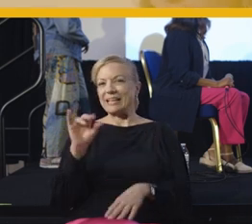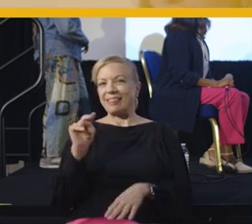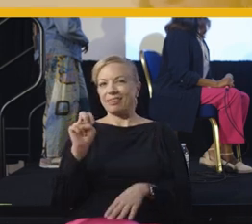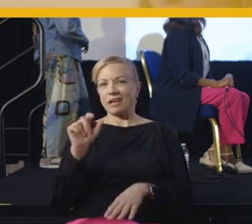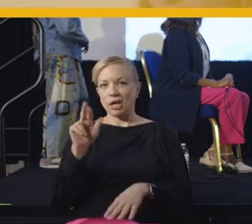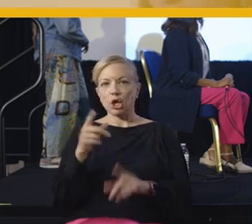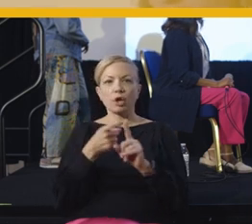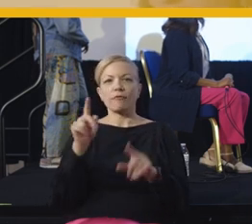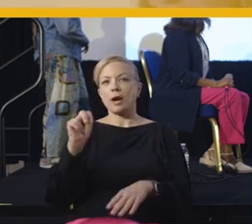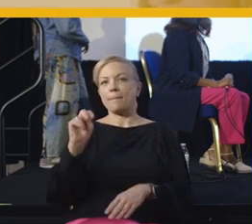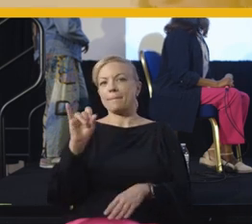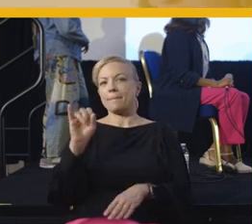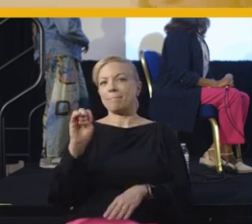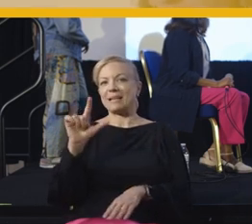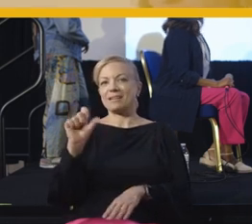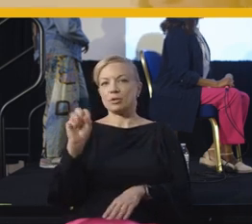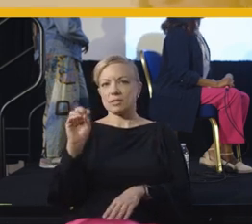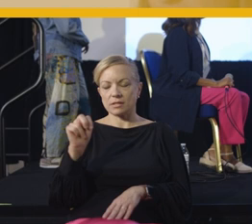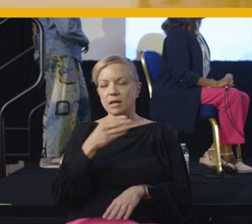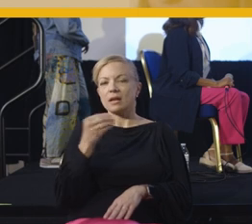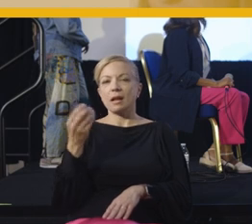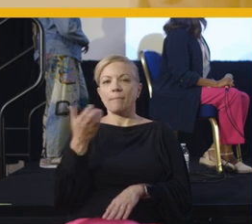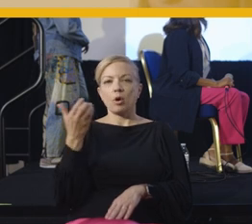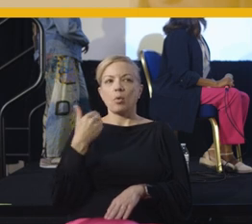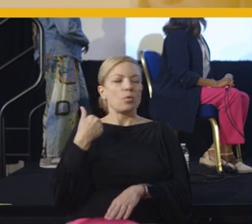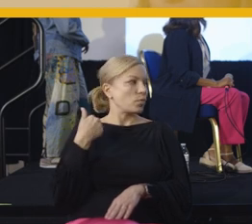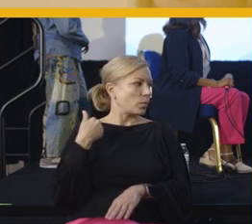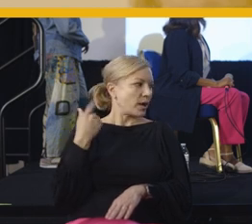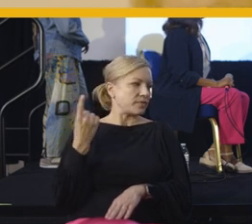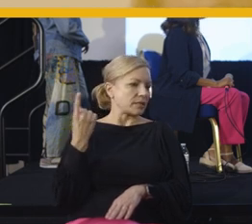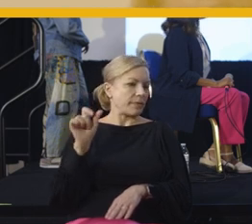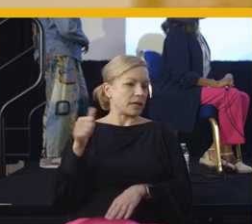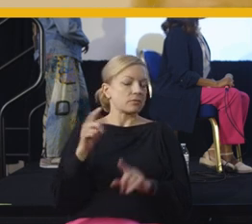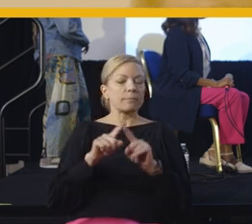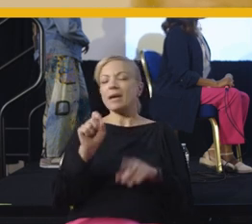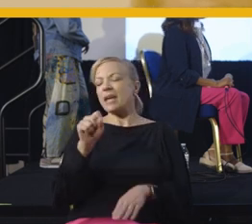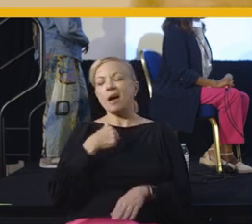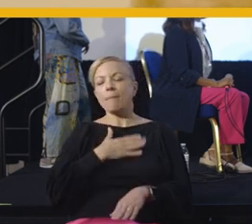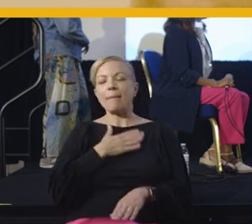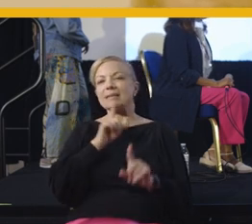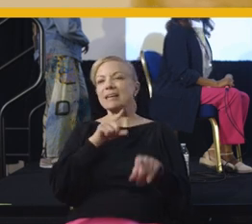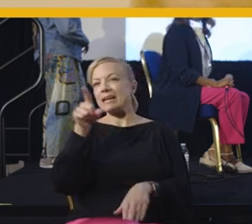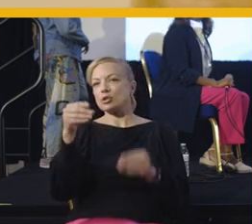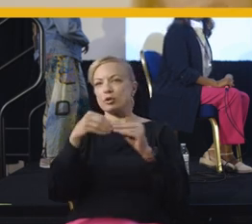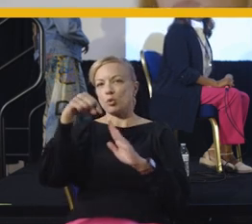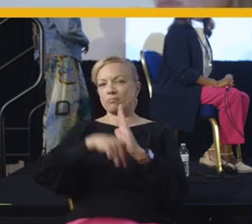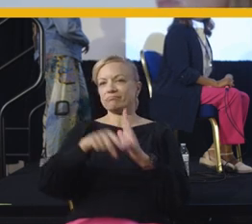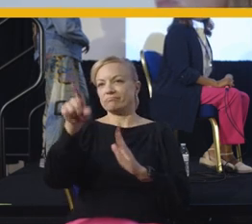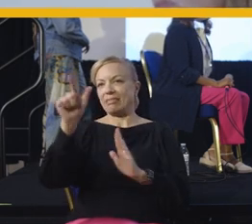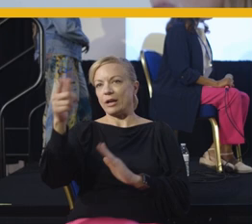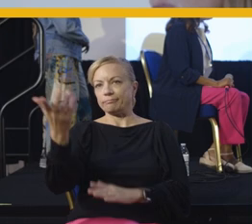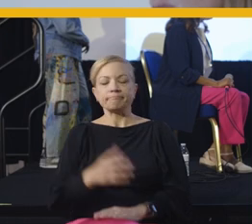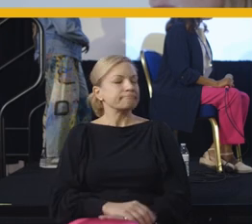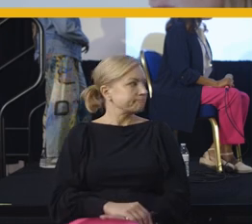get it from Nielsen. And then mobile, we have, yeah, sort of backend information. But I'm happy to answer any sort of more specific questions. I just